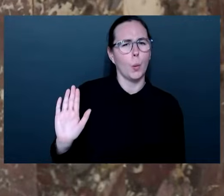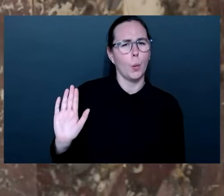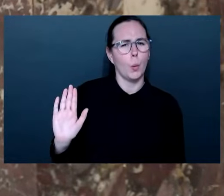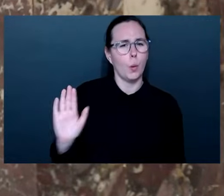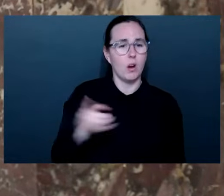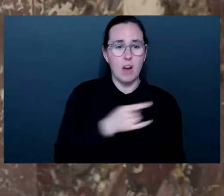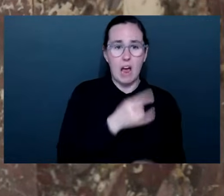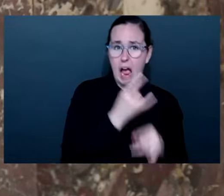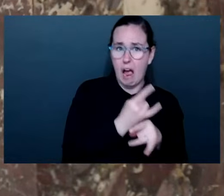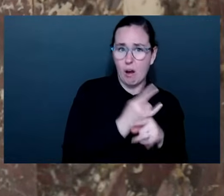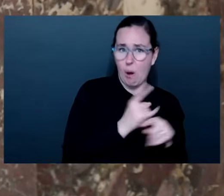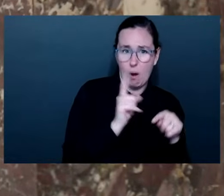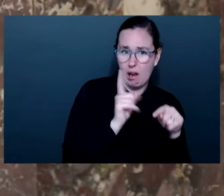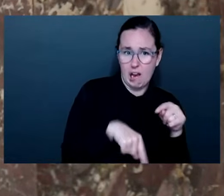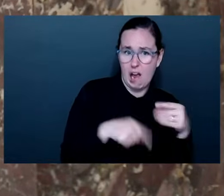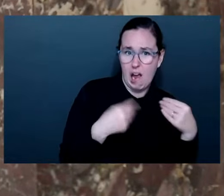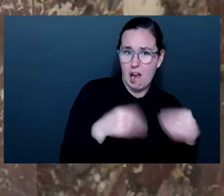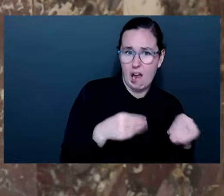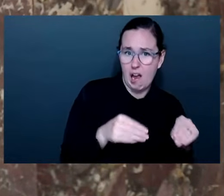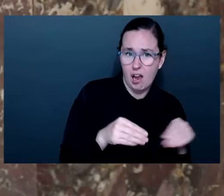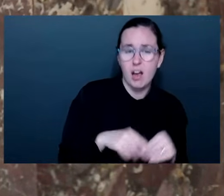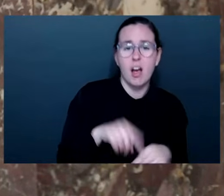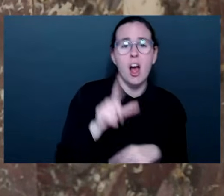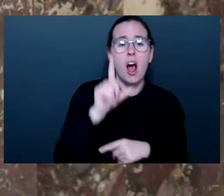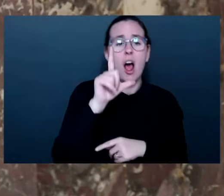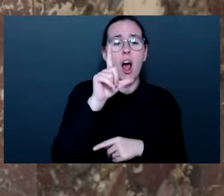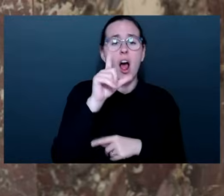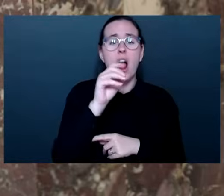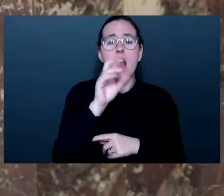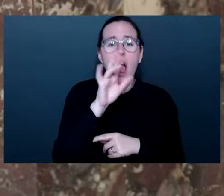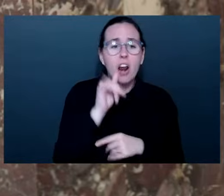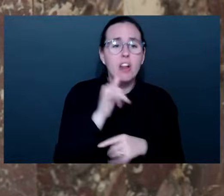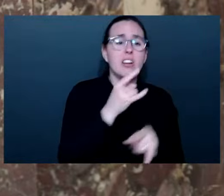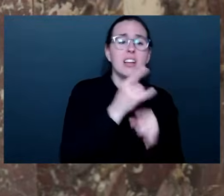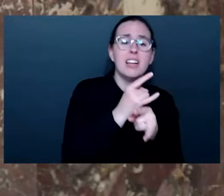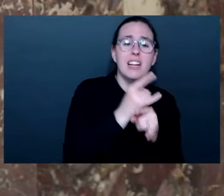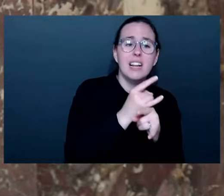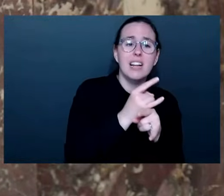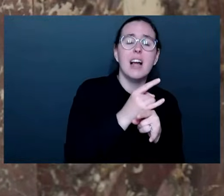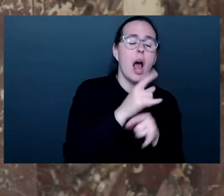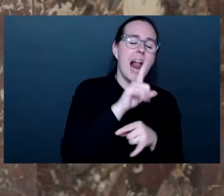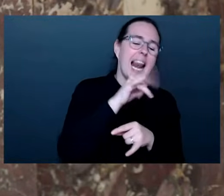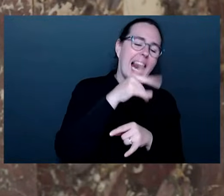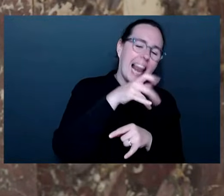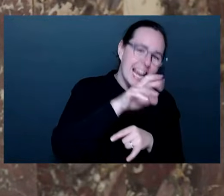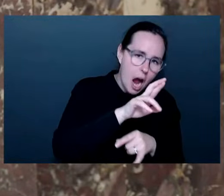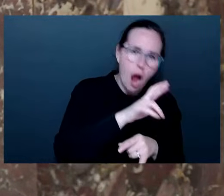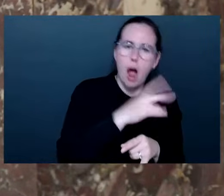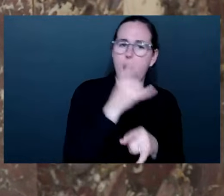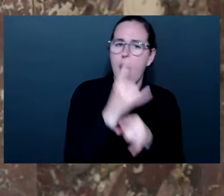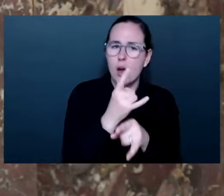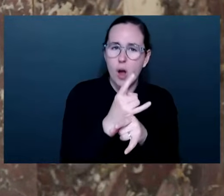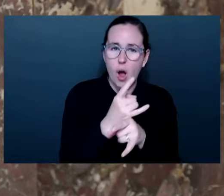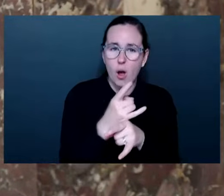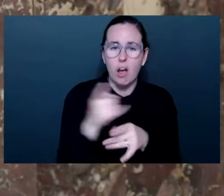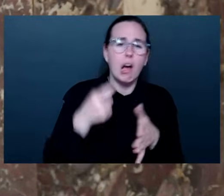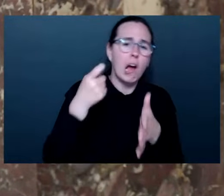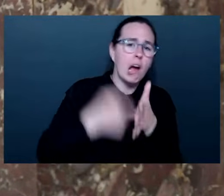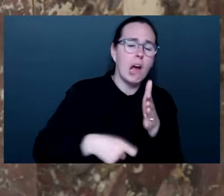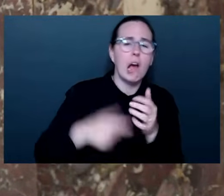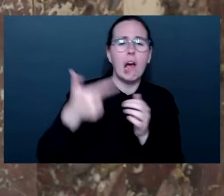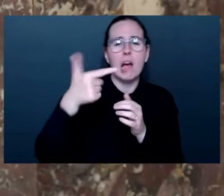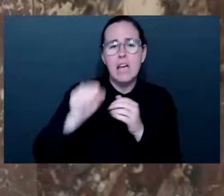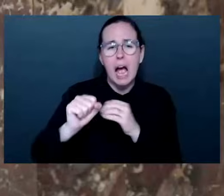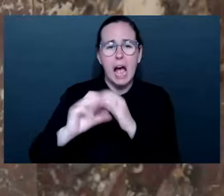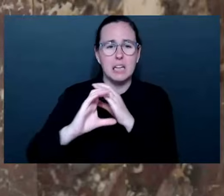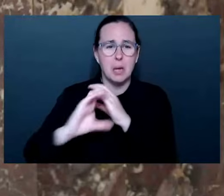sales than it earns in royalties from gas and forestry. Those are funds that could be spent paying the workers who provide services to British Columbians. After